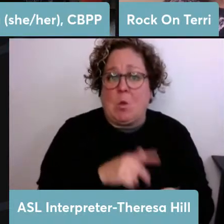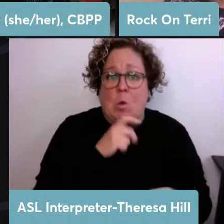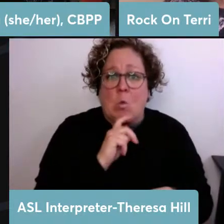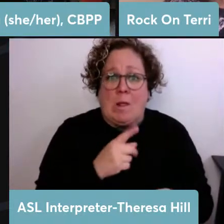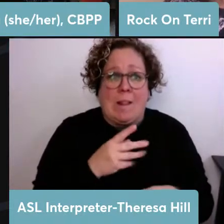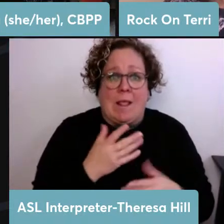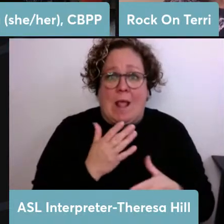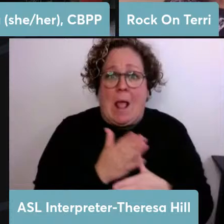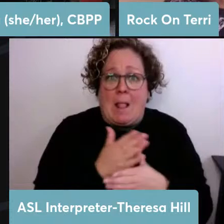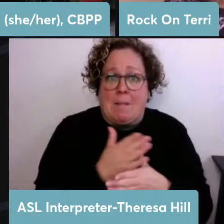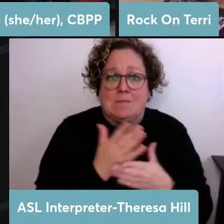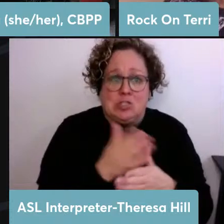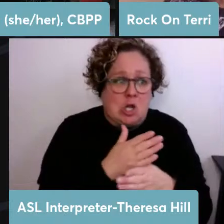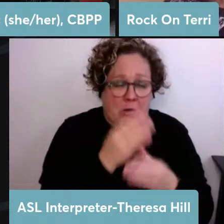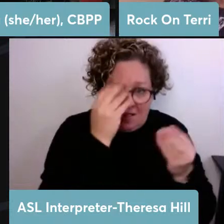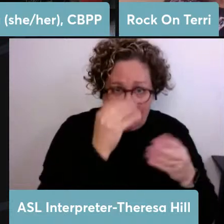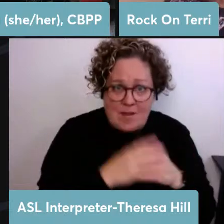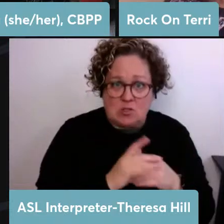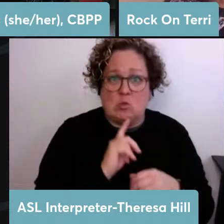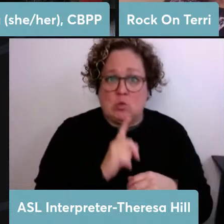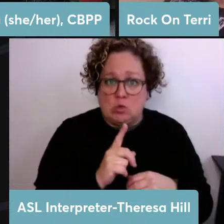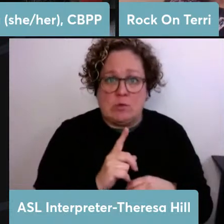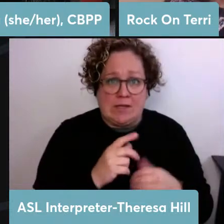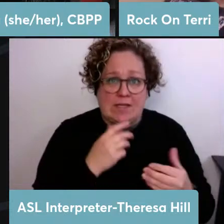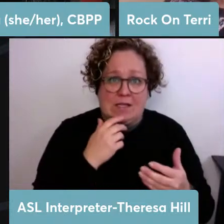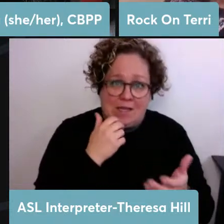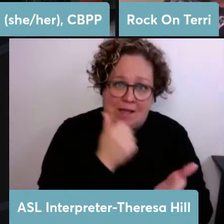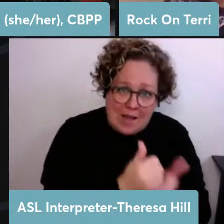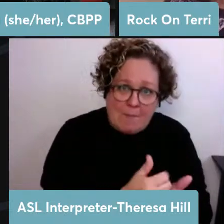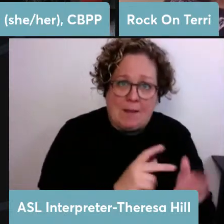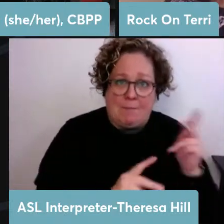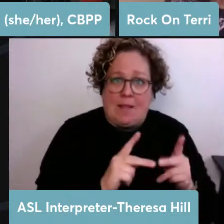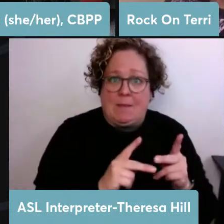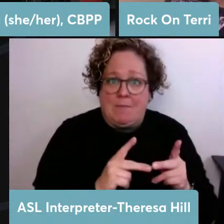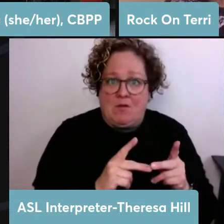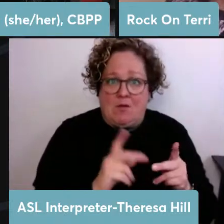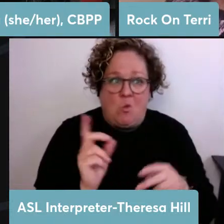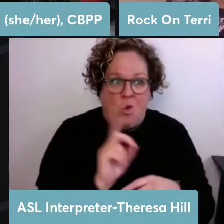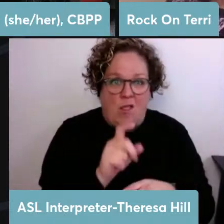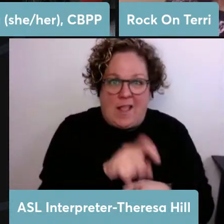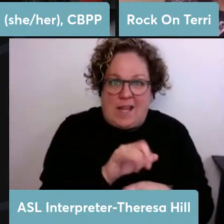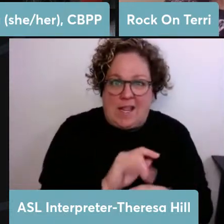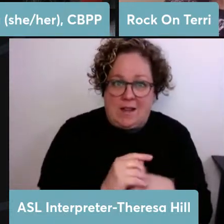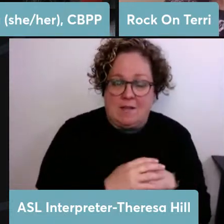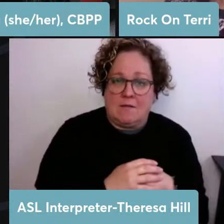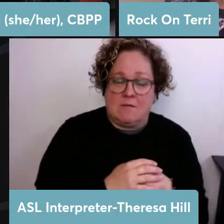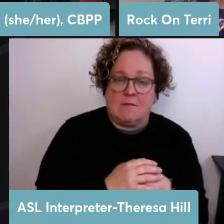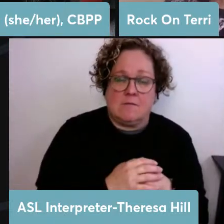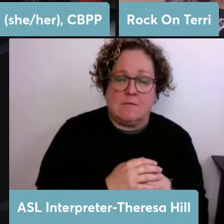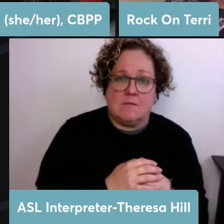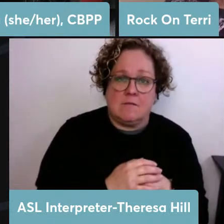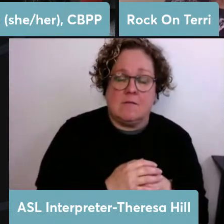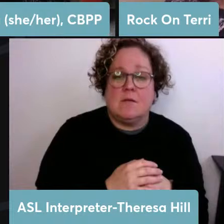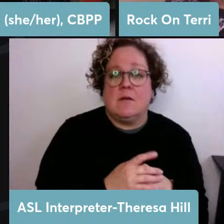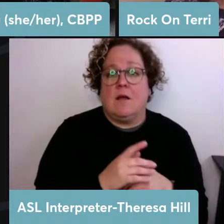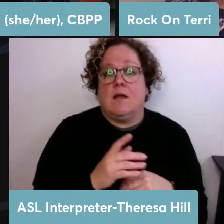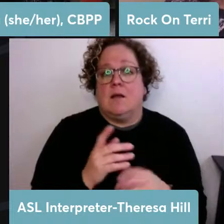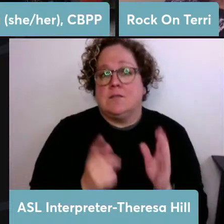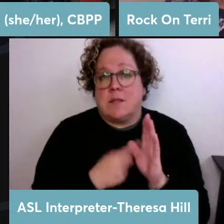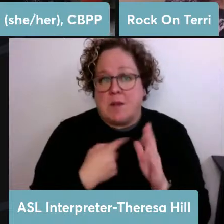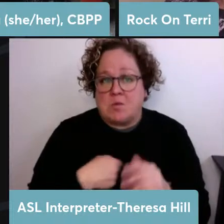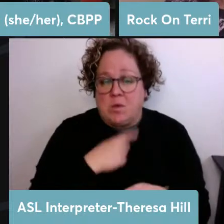are actually assisting people at their point of need. And I think sometimes when we think about public